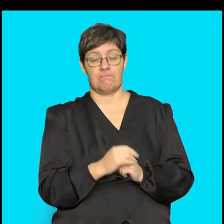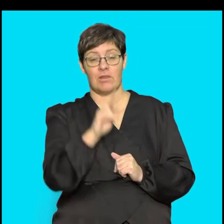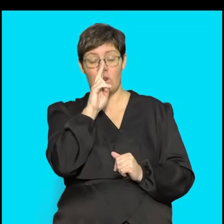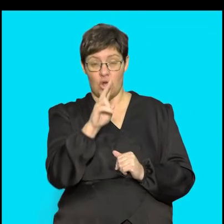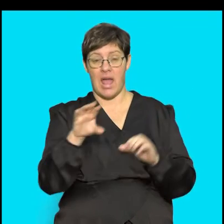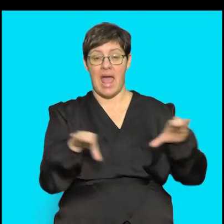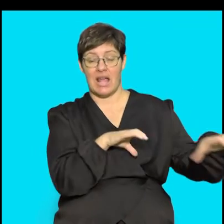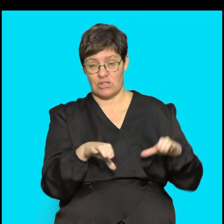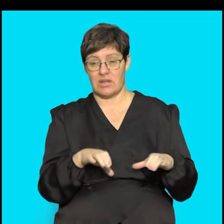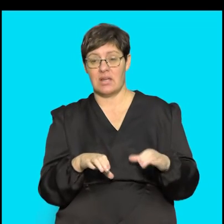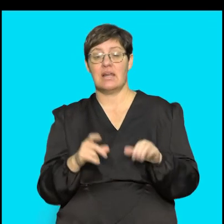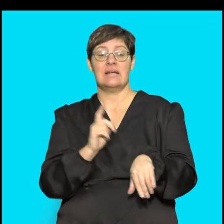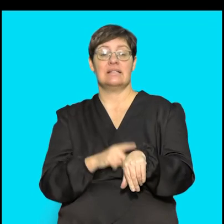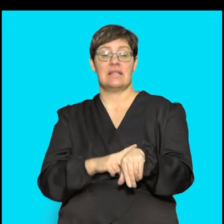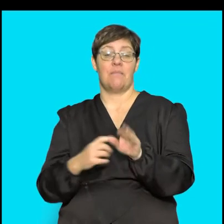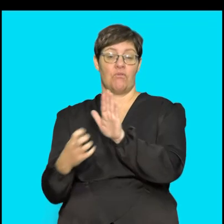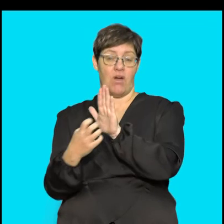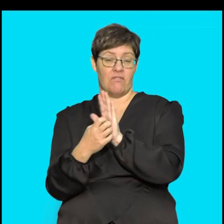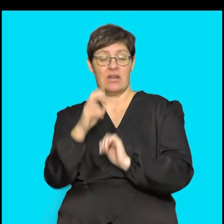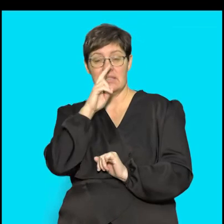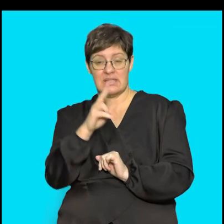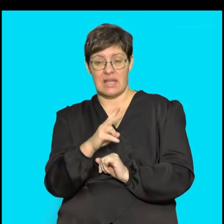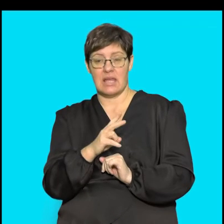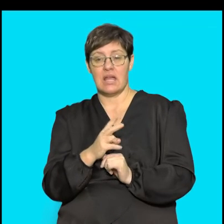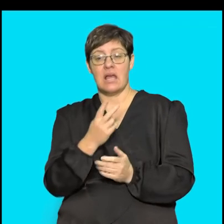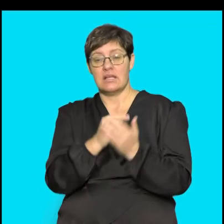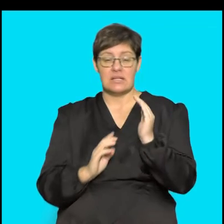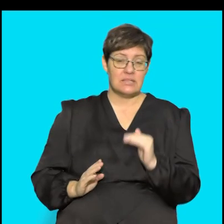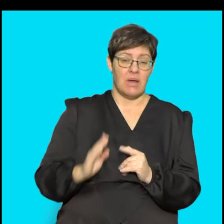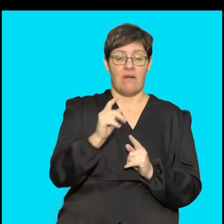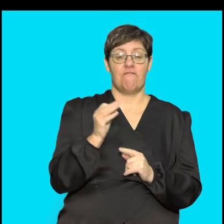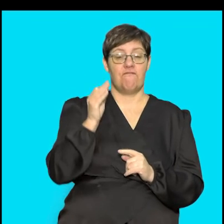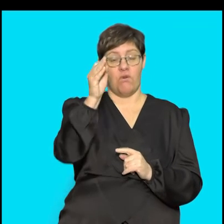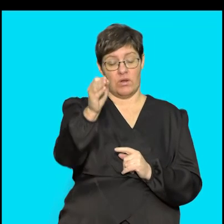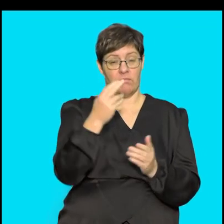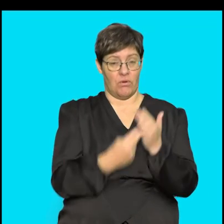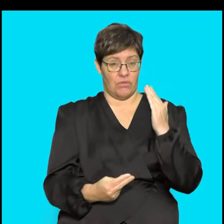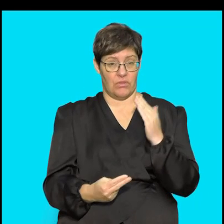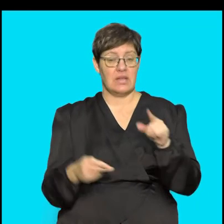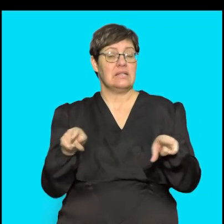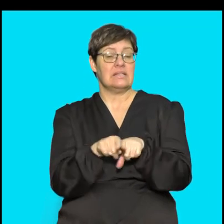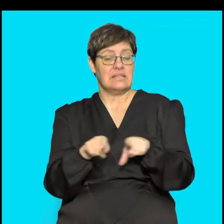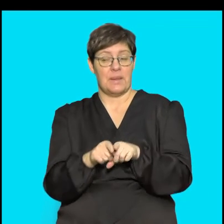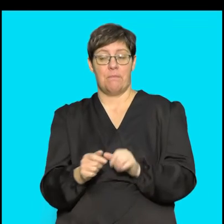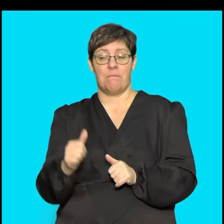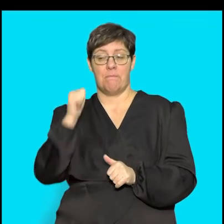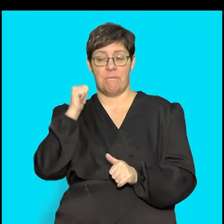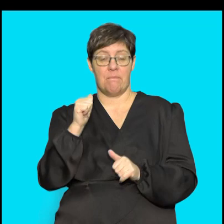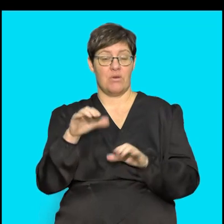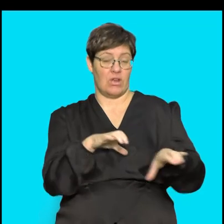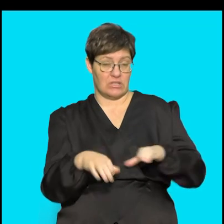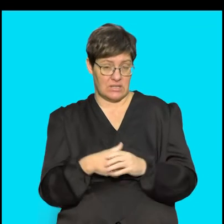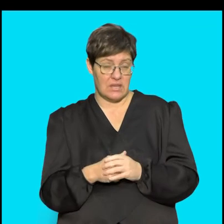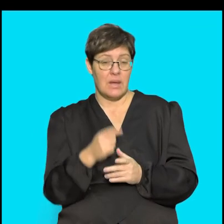look at the rate of reaction versus time graph, we can see there's a spike for both the forward reaction as well as the reverse